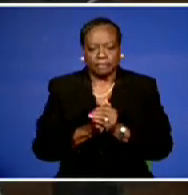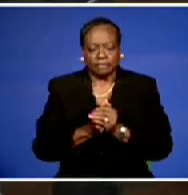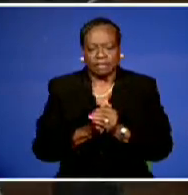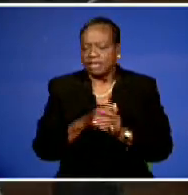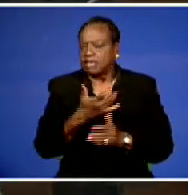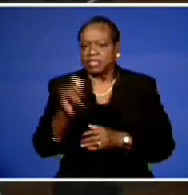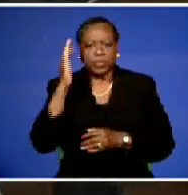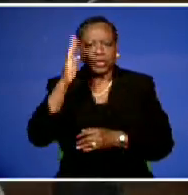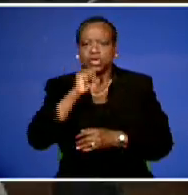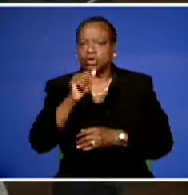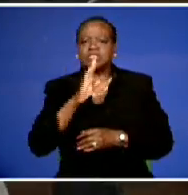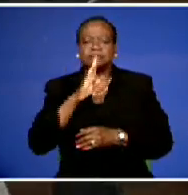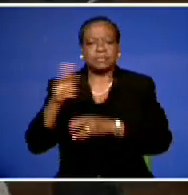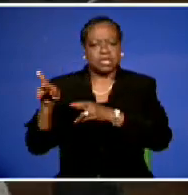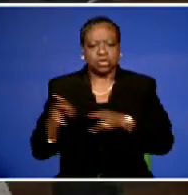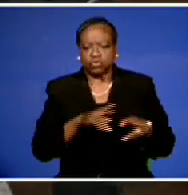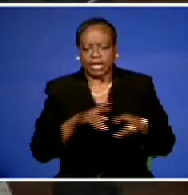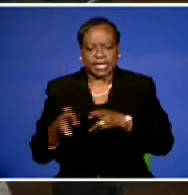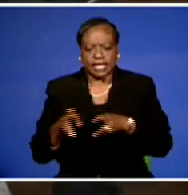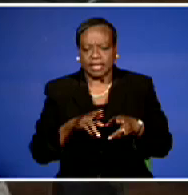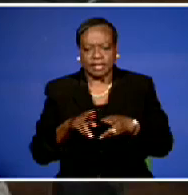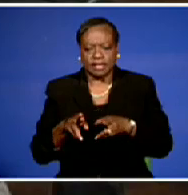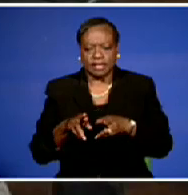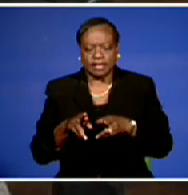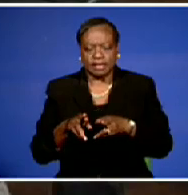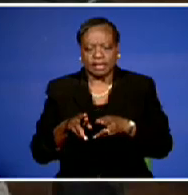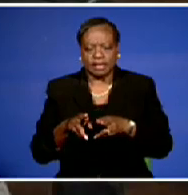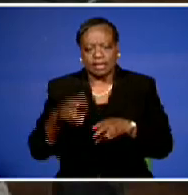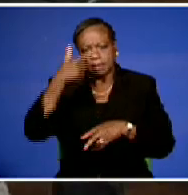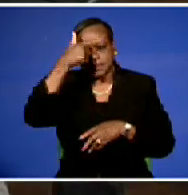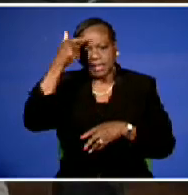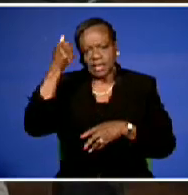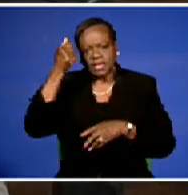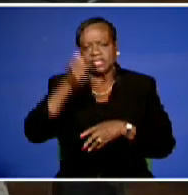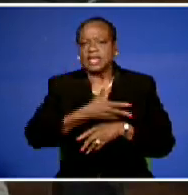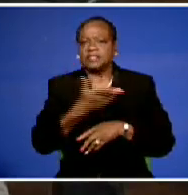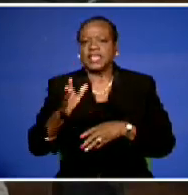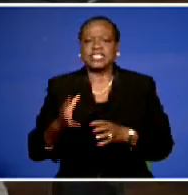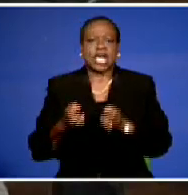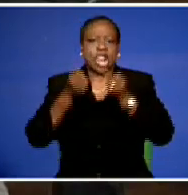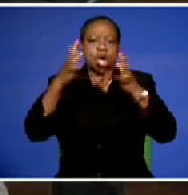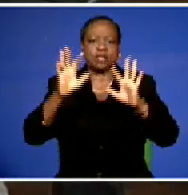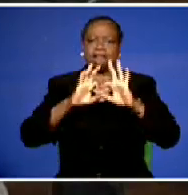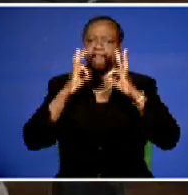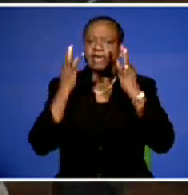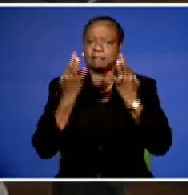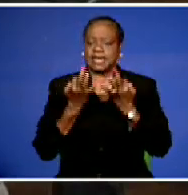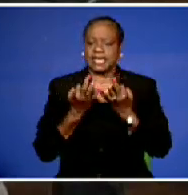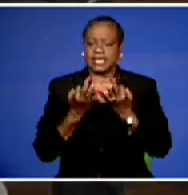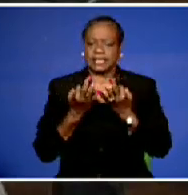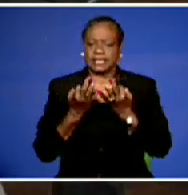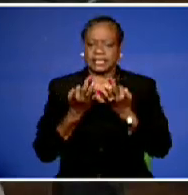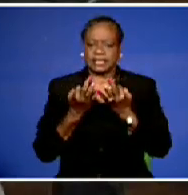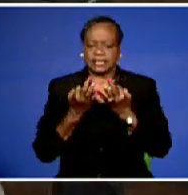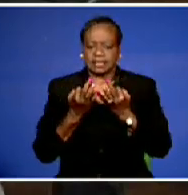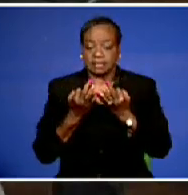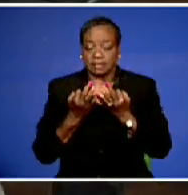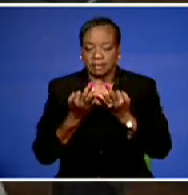ready. Because there's a lot of families, they were